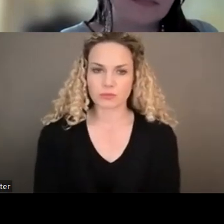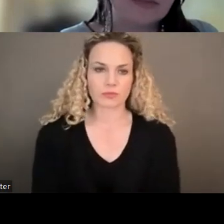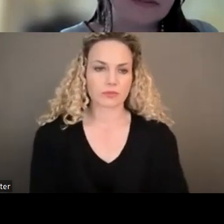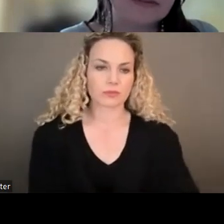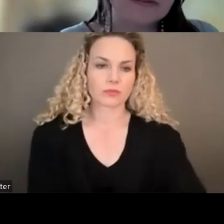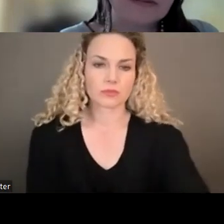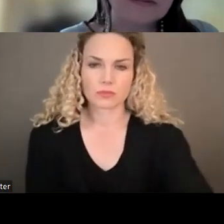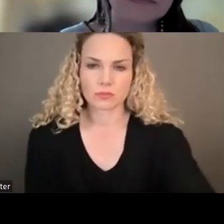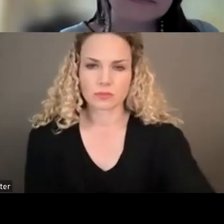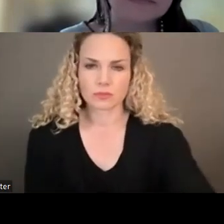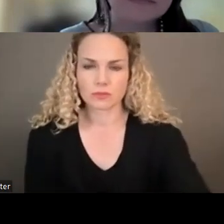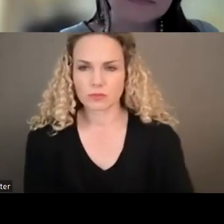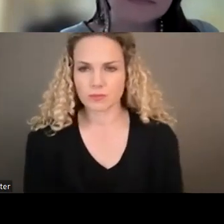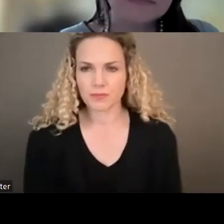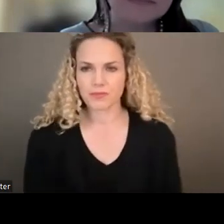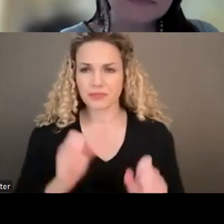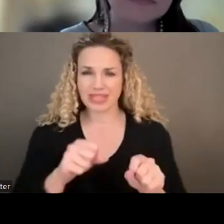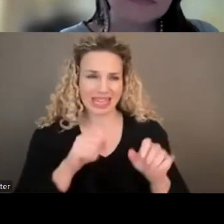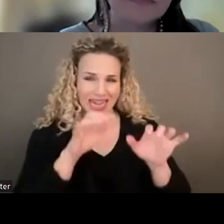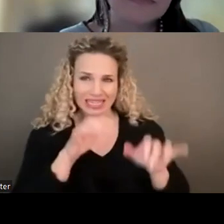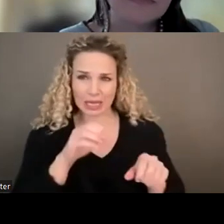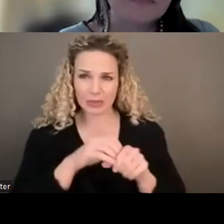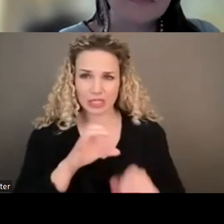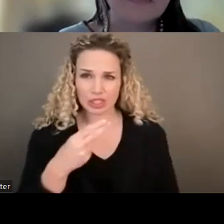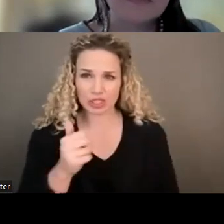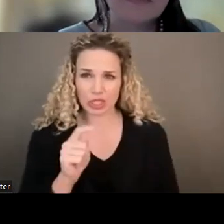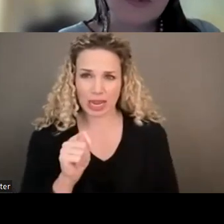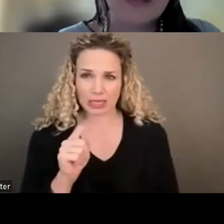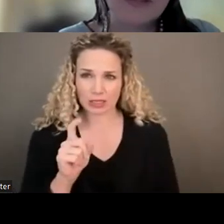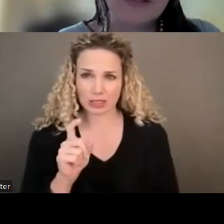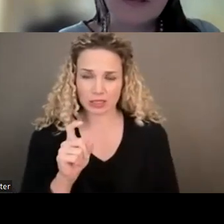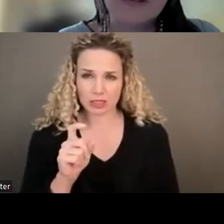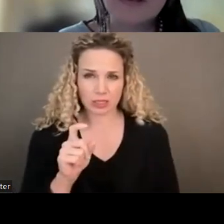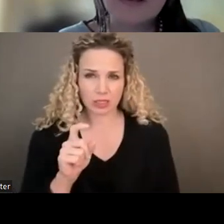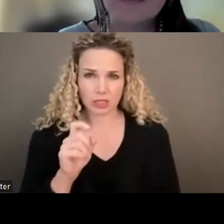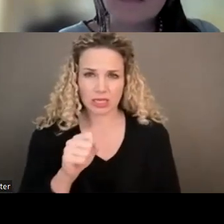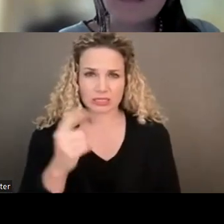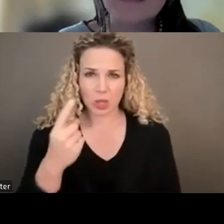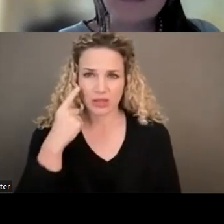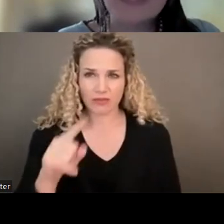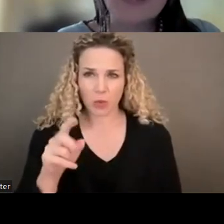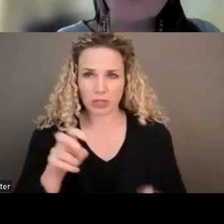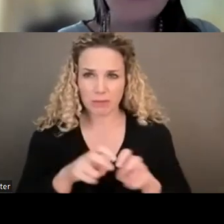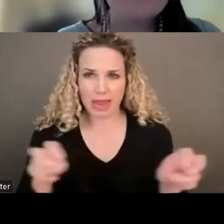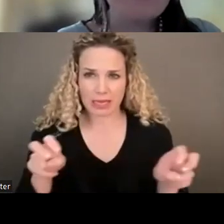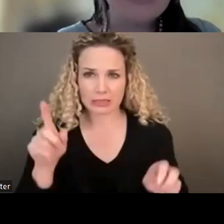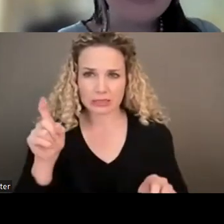Am I able to type it into the chat? Or is that only for panelists?